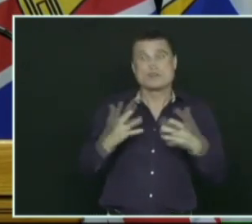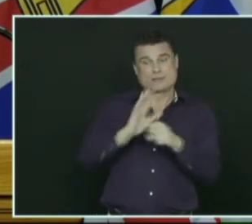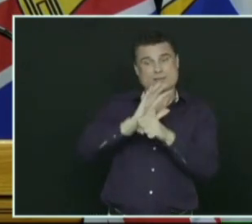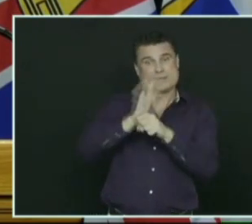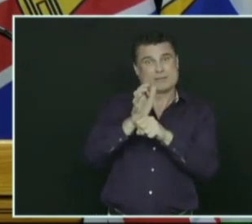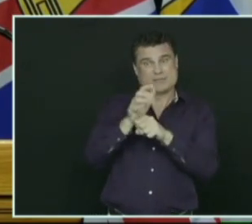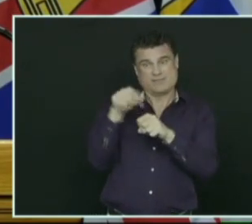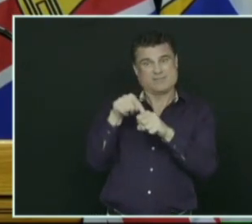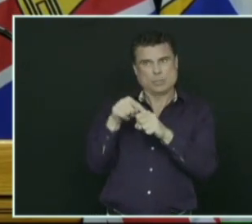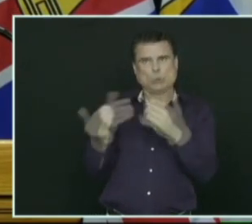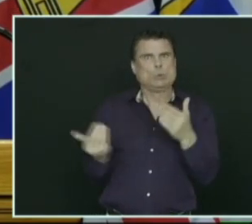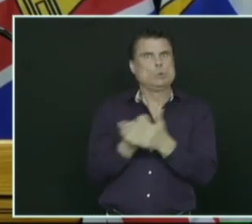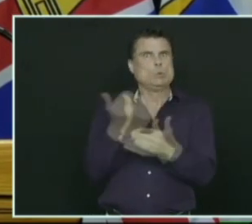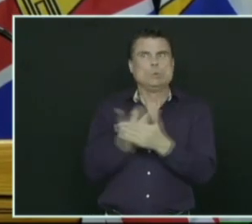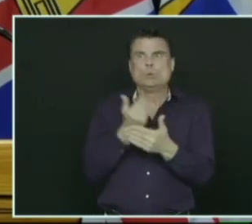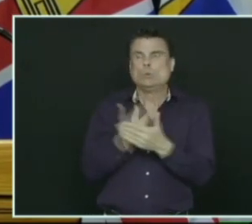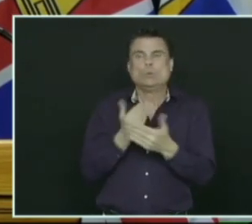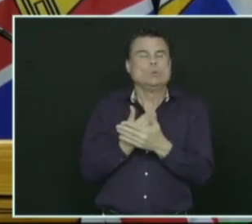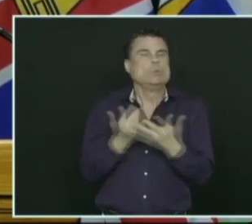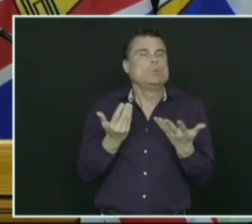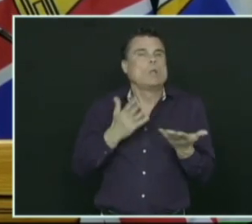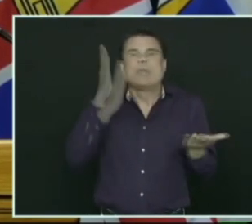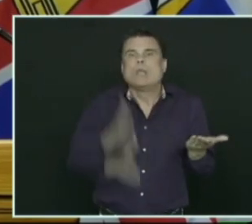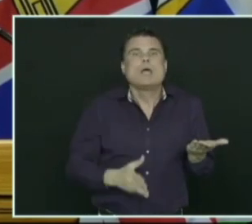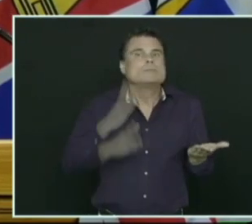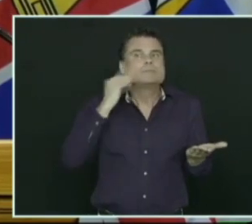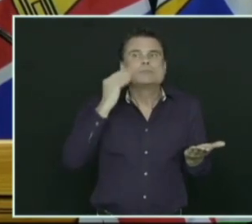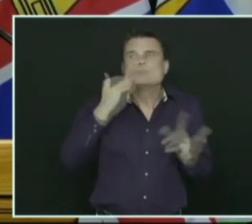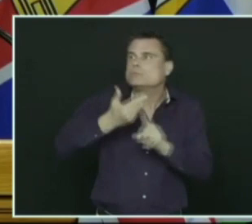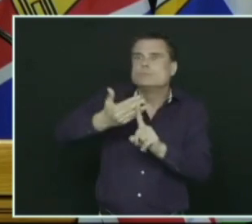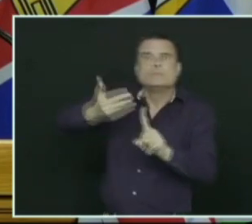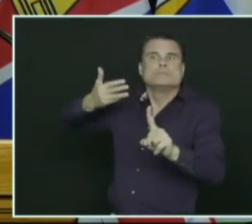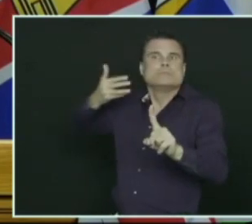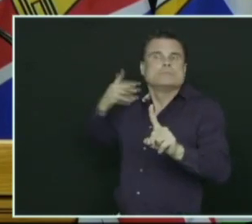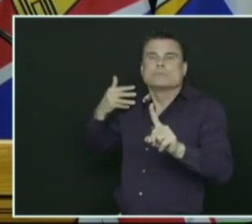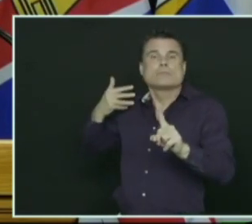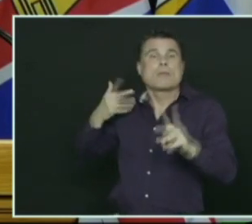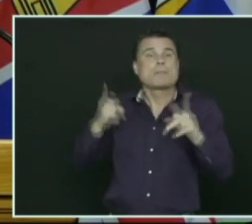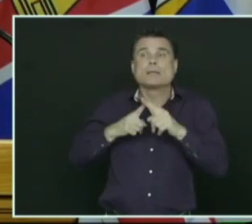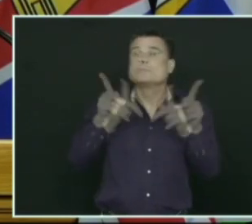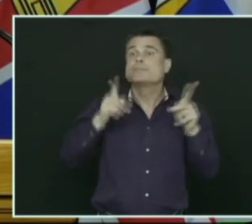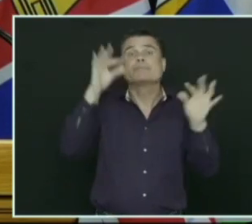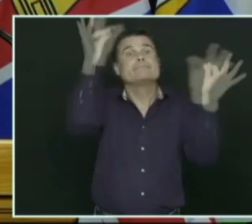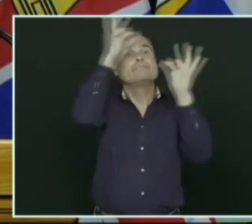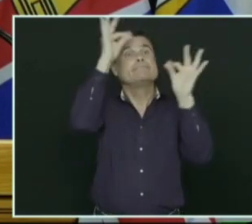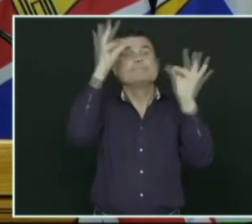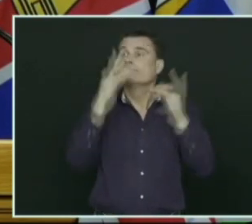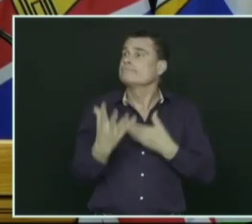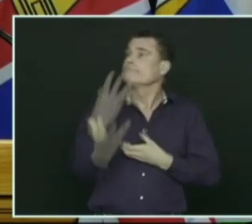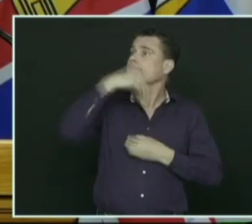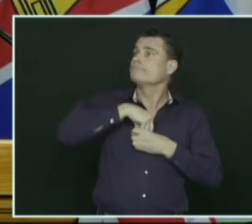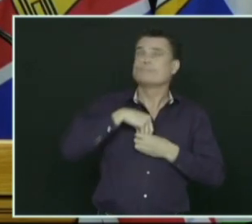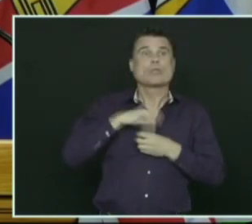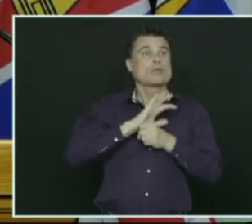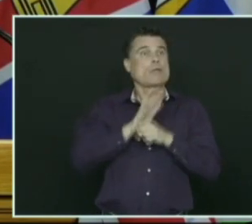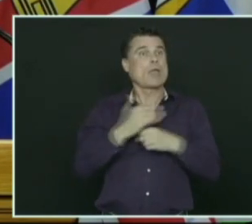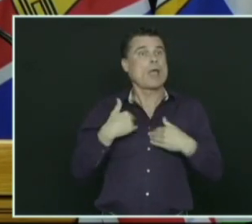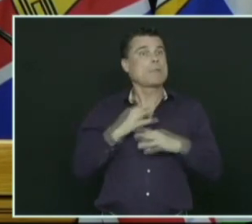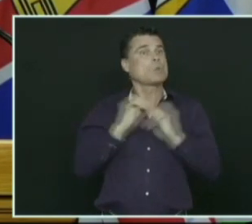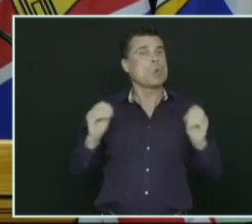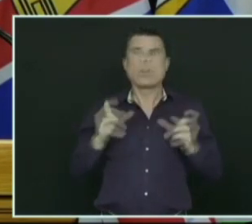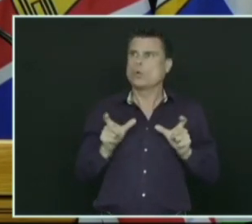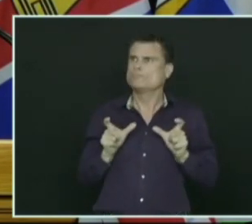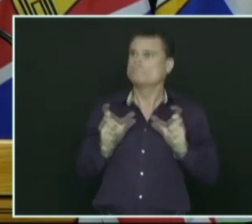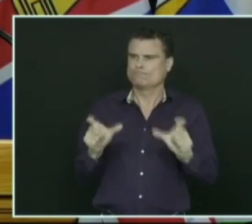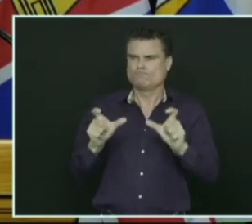that type of test already in British Columbia, so it is a nucleic acid test that we do at our BC CDC lab,